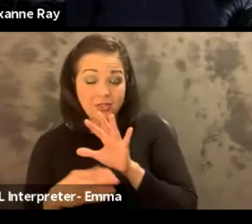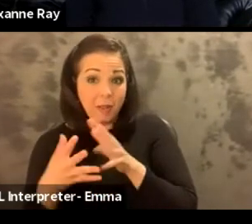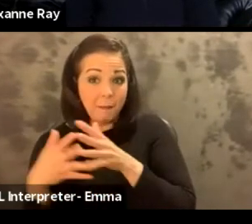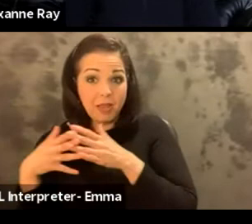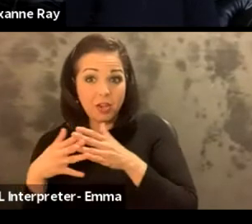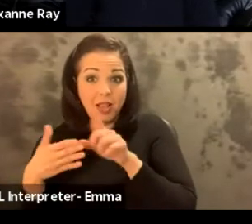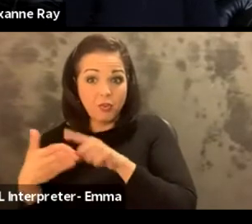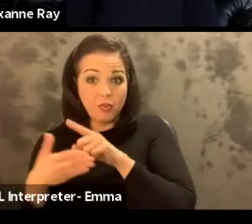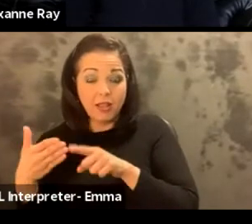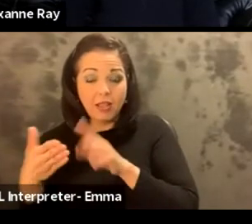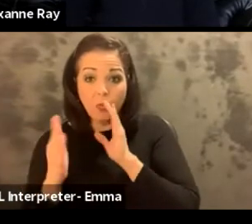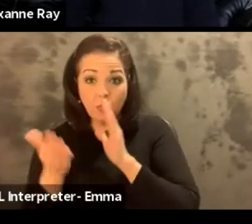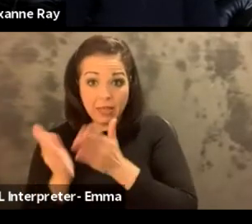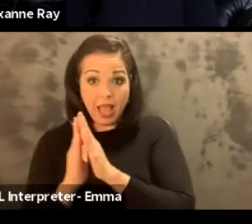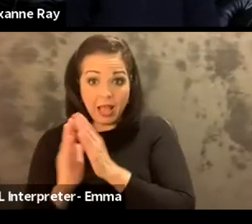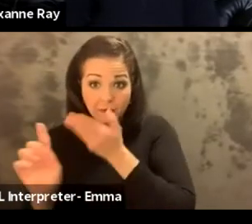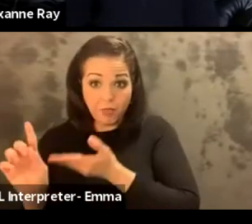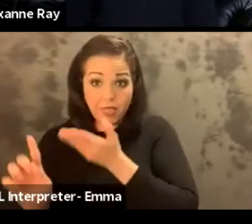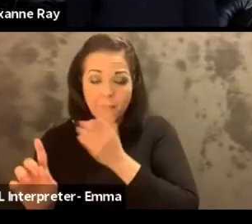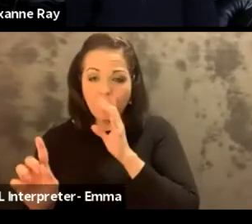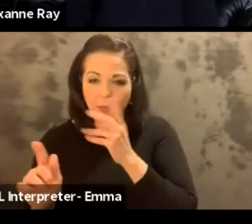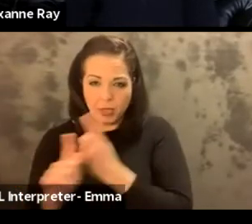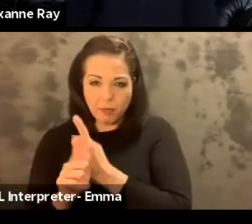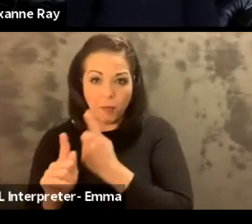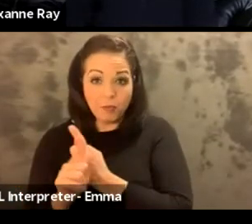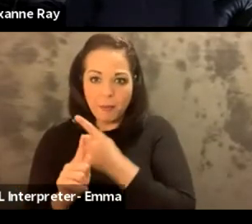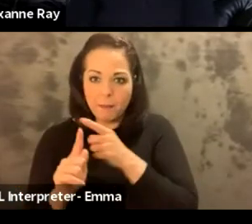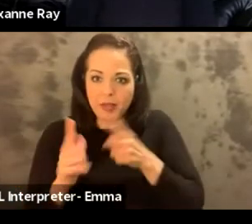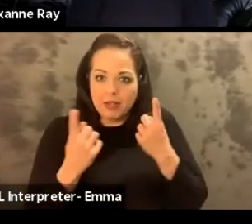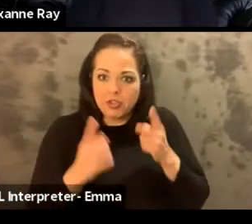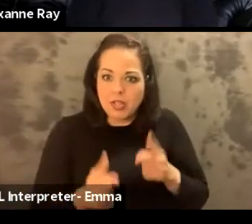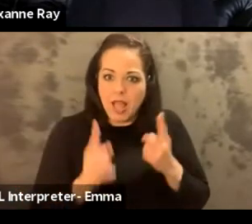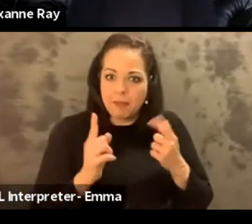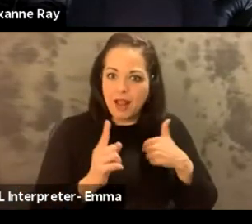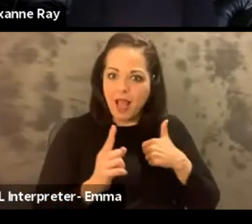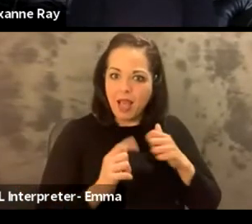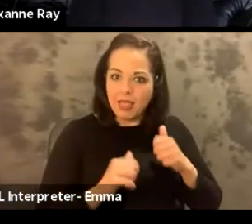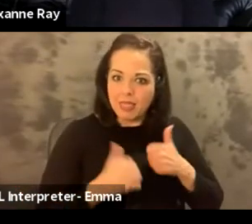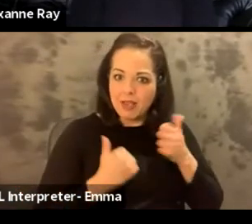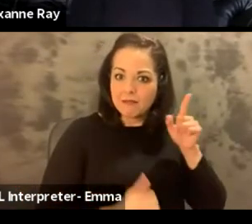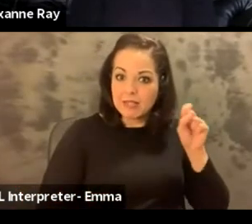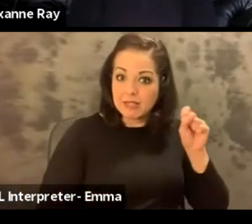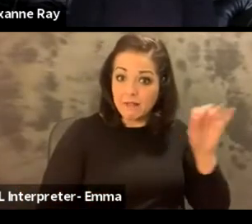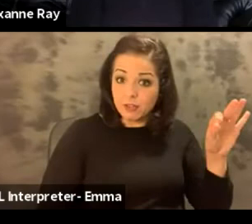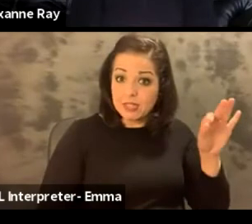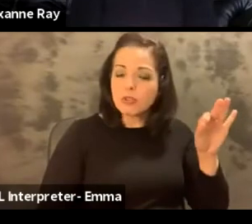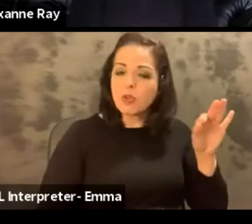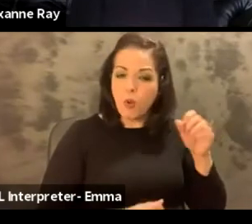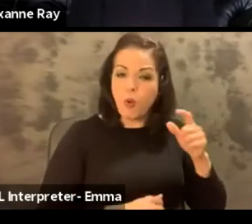and that would be appropriate, it just happened that because I lived in San Francisco and I covered all this work by David Henry Hwang